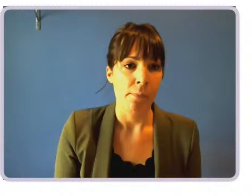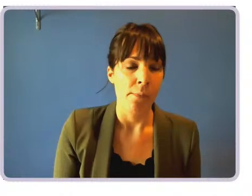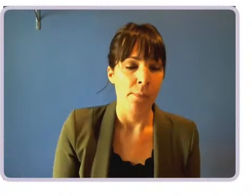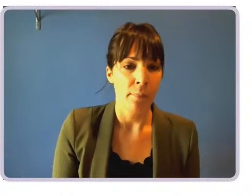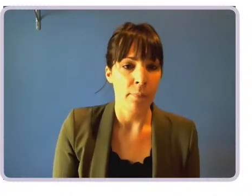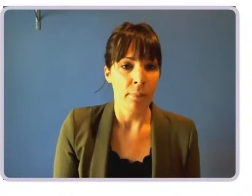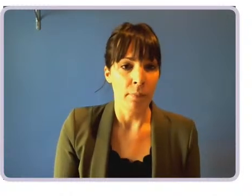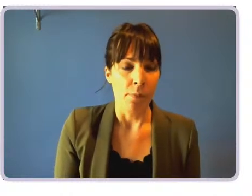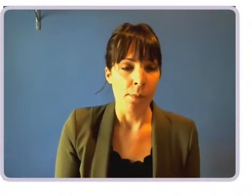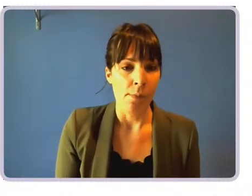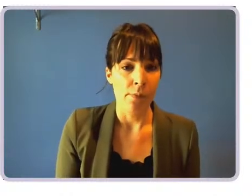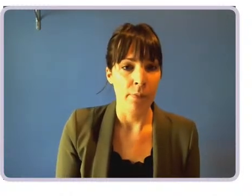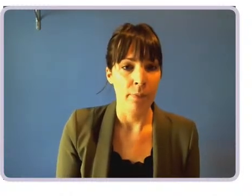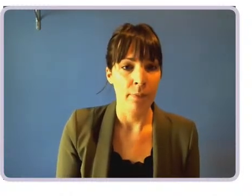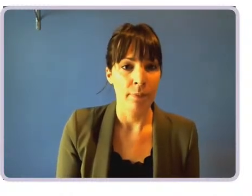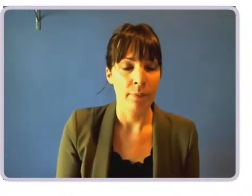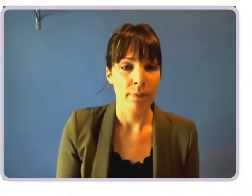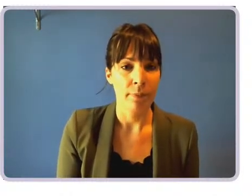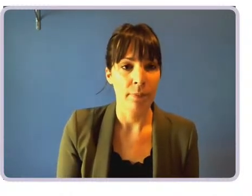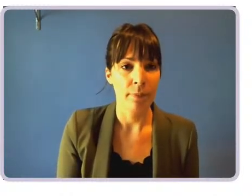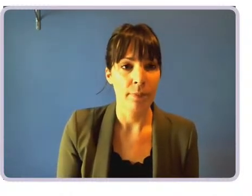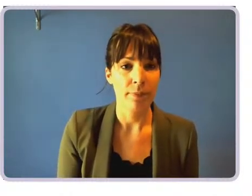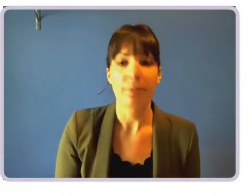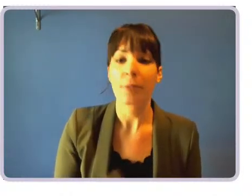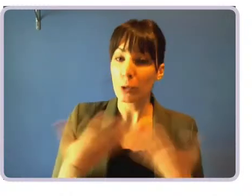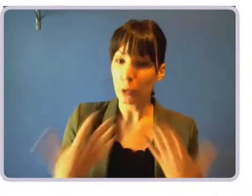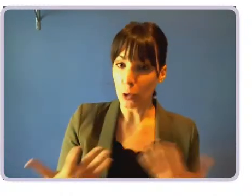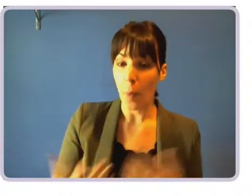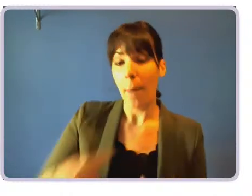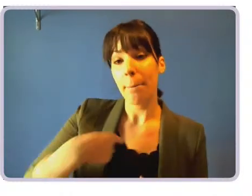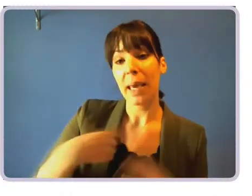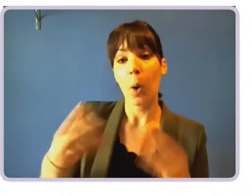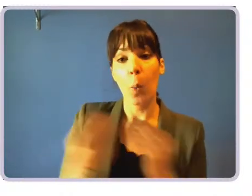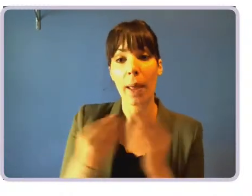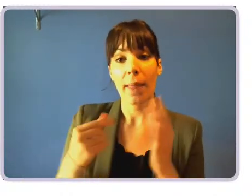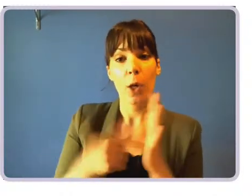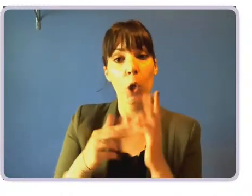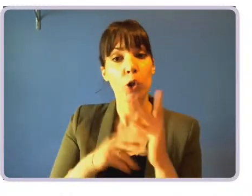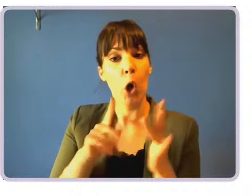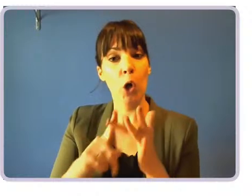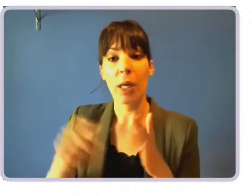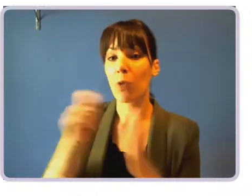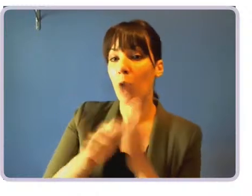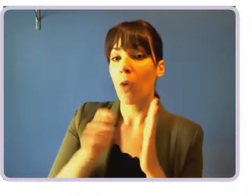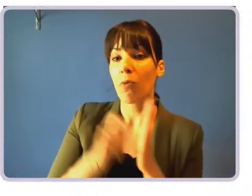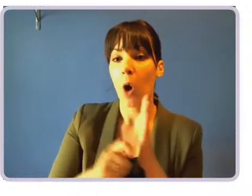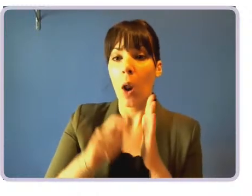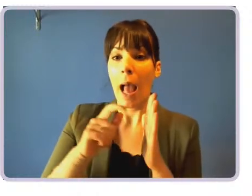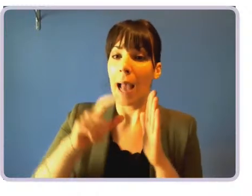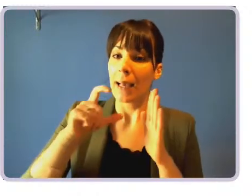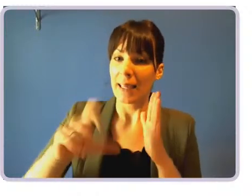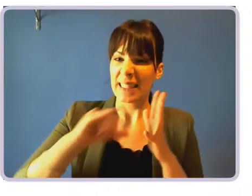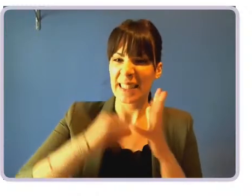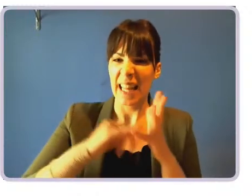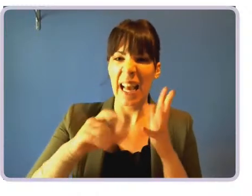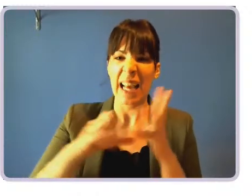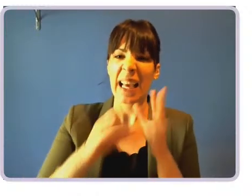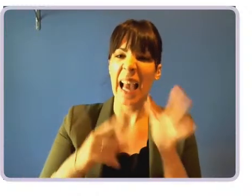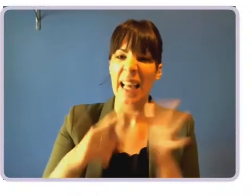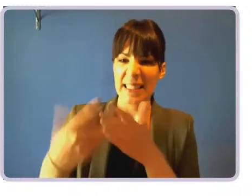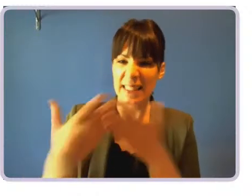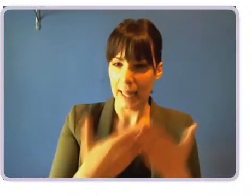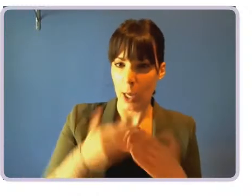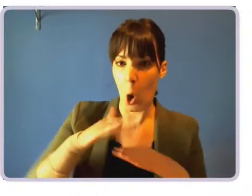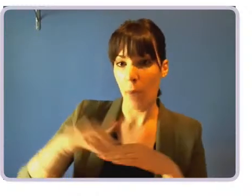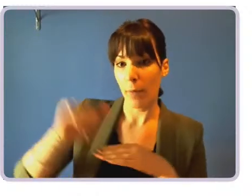To start with, Tony and I co-wrote a case study about her story. This was completed after consultation with a